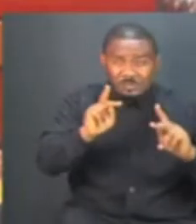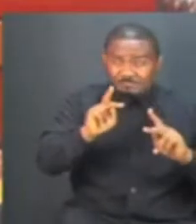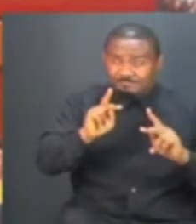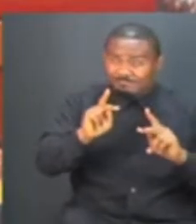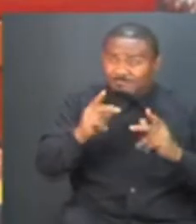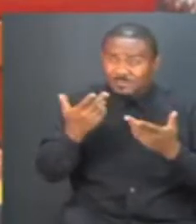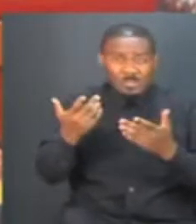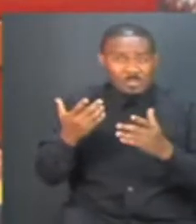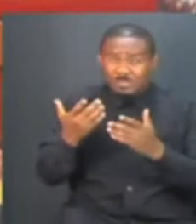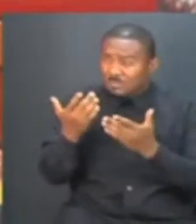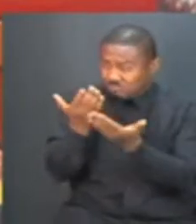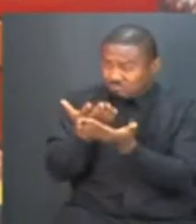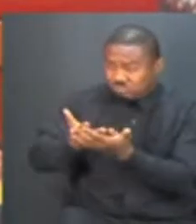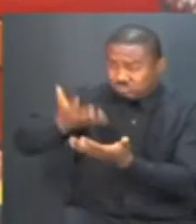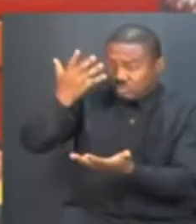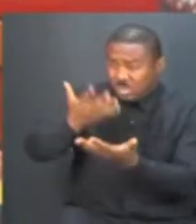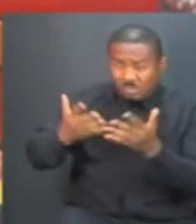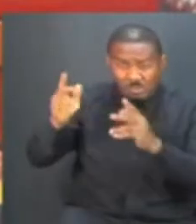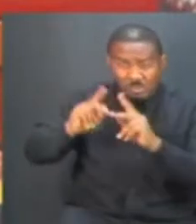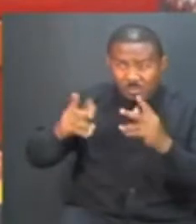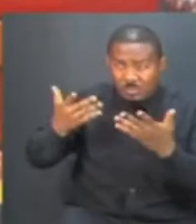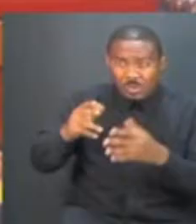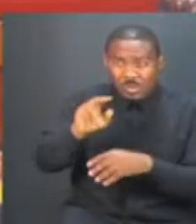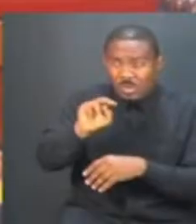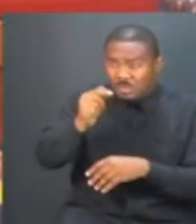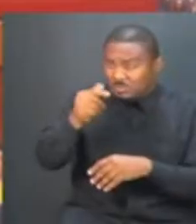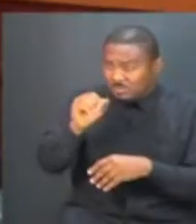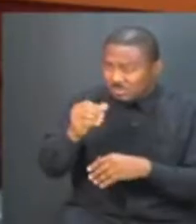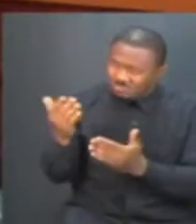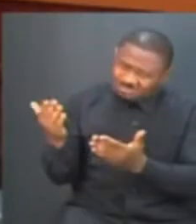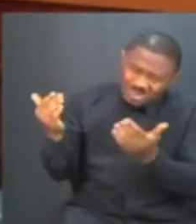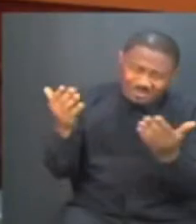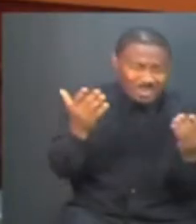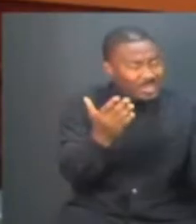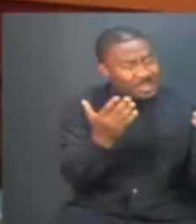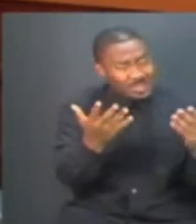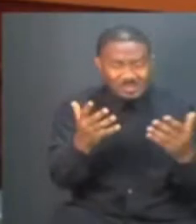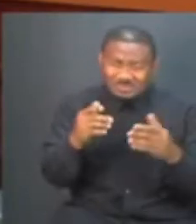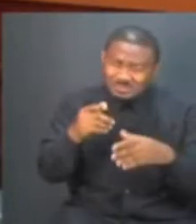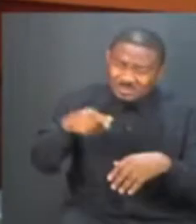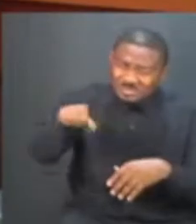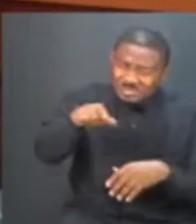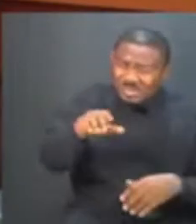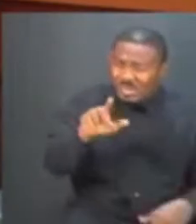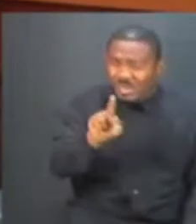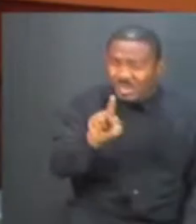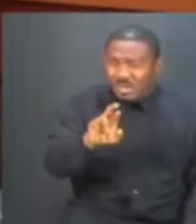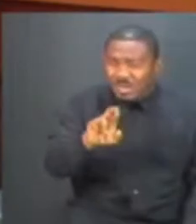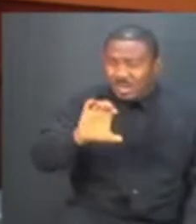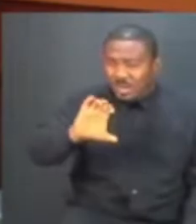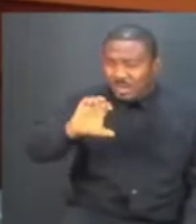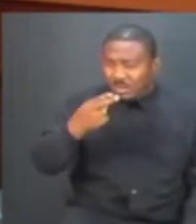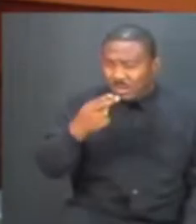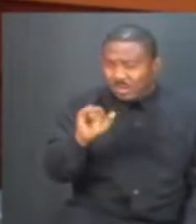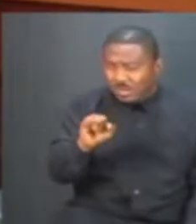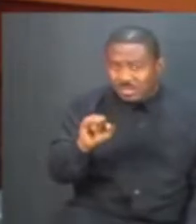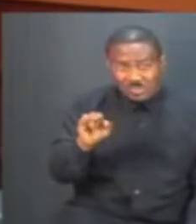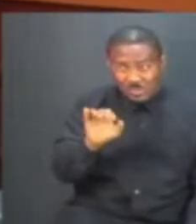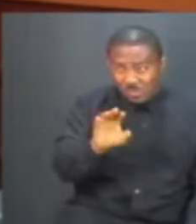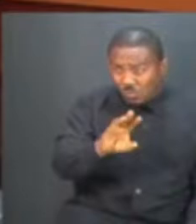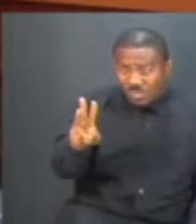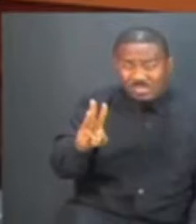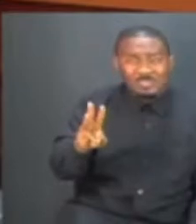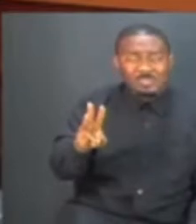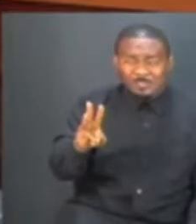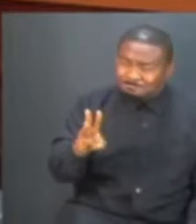benevolent individuals, and NGOs to come to the aid of the people of Karachi West by donating more life